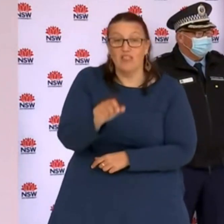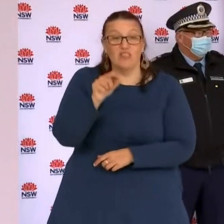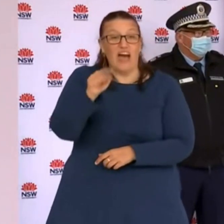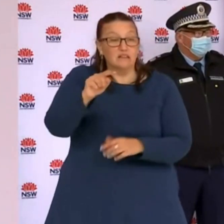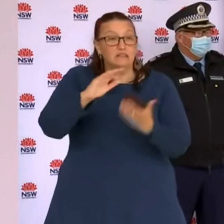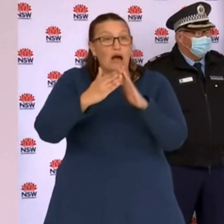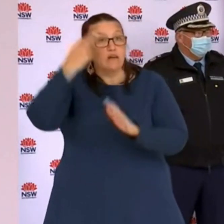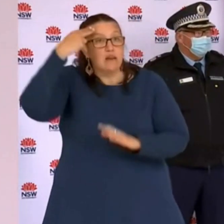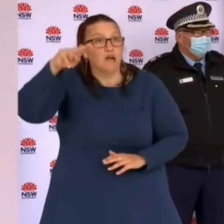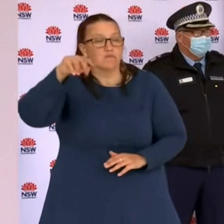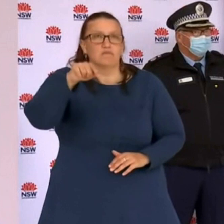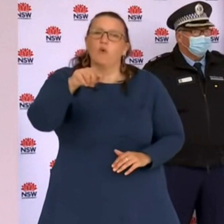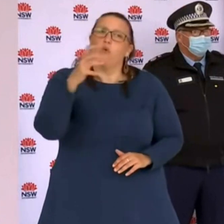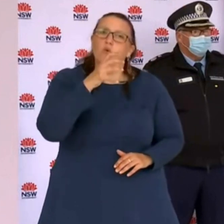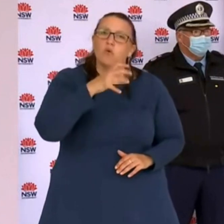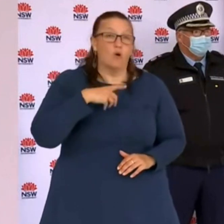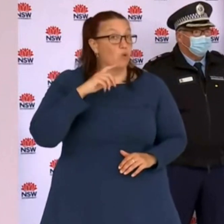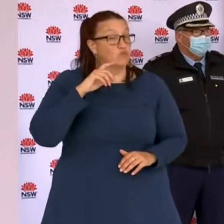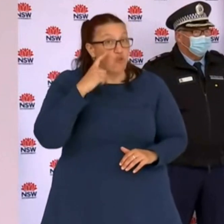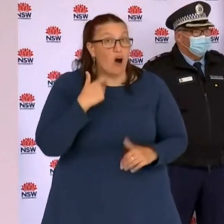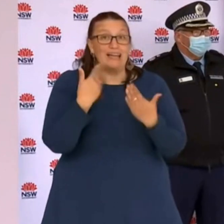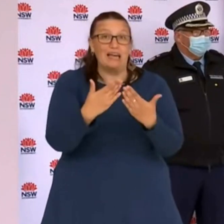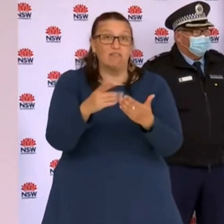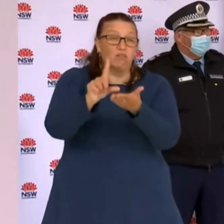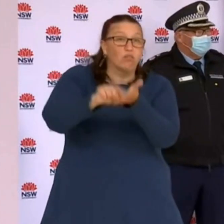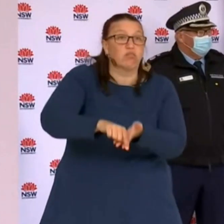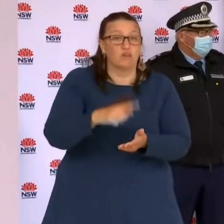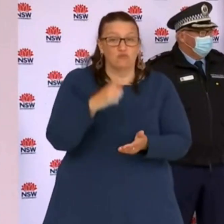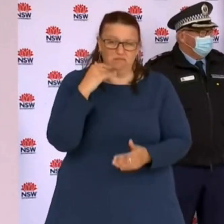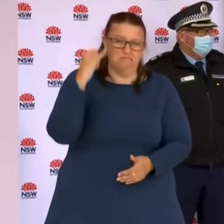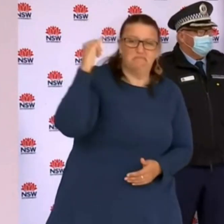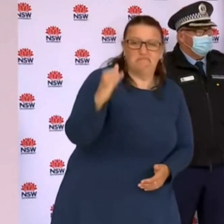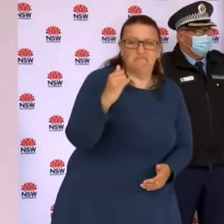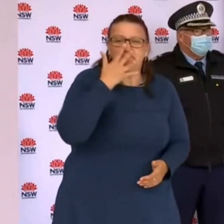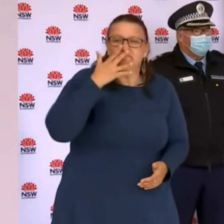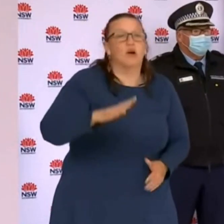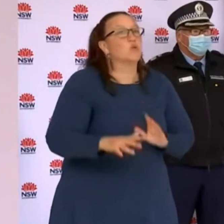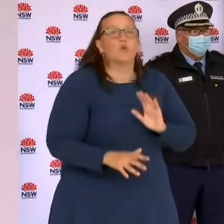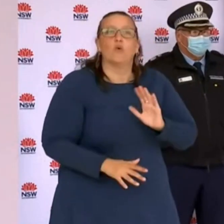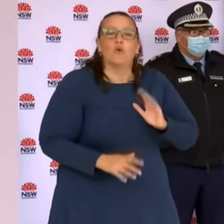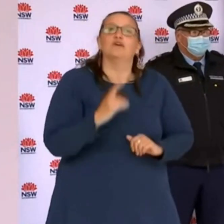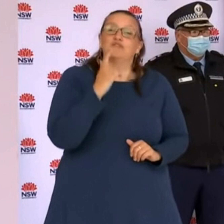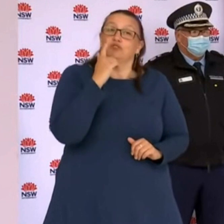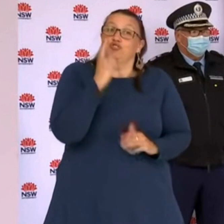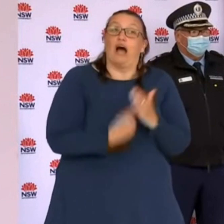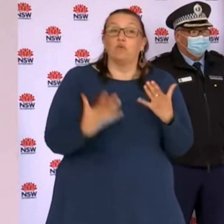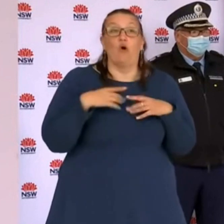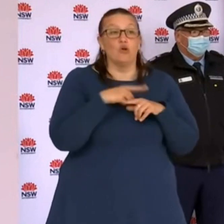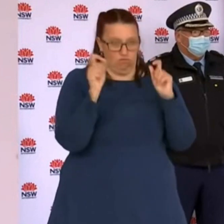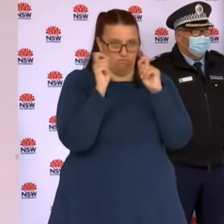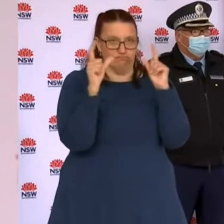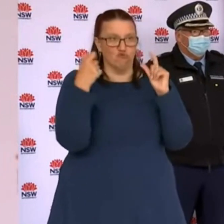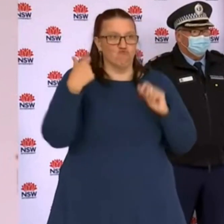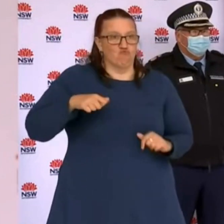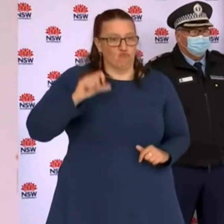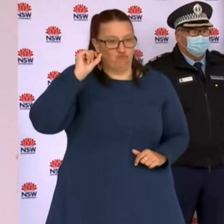apologise. It's not intentional. But it's really, really important to be honest, direct, to get the message out so that people do sit up and notice.